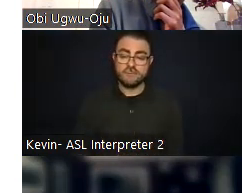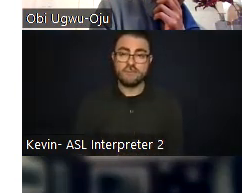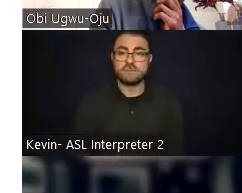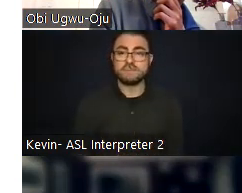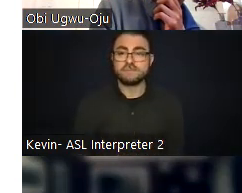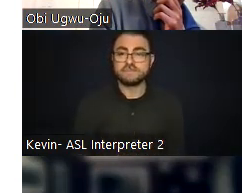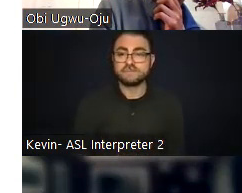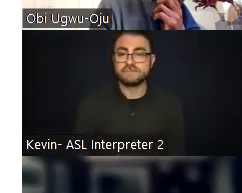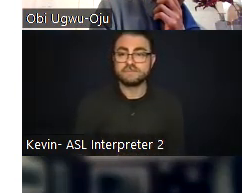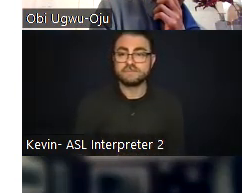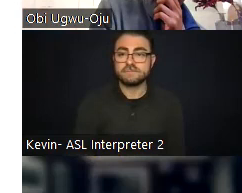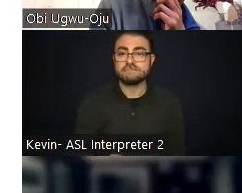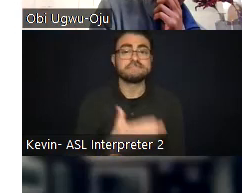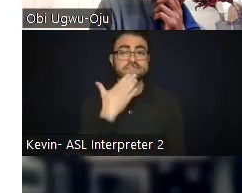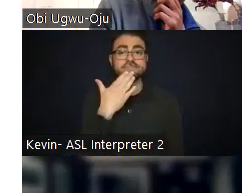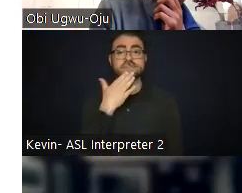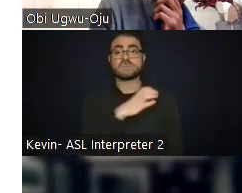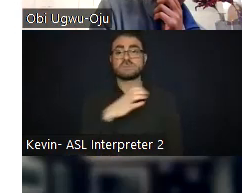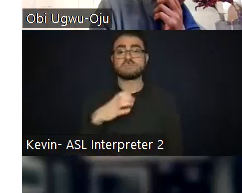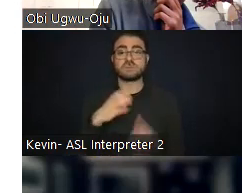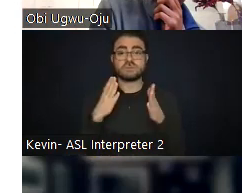Thank you, Commissioner Cameron. Do we have any other